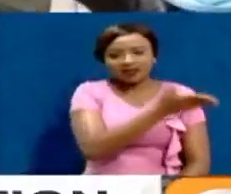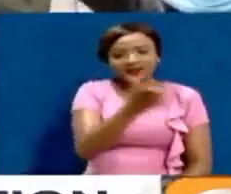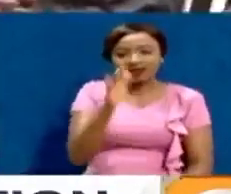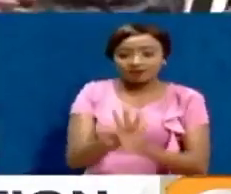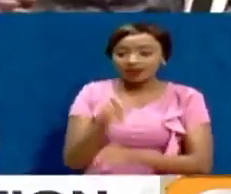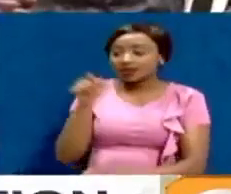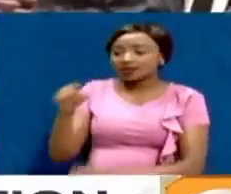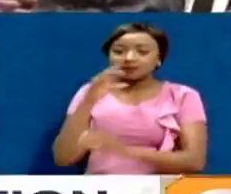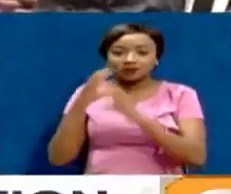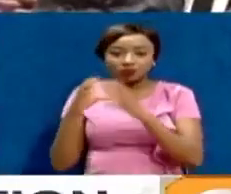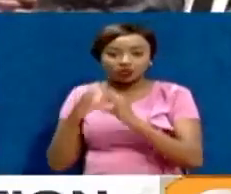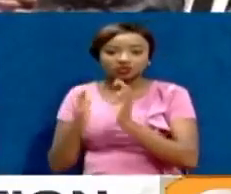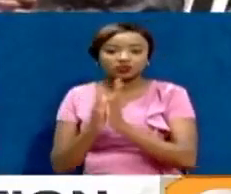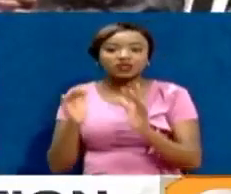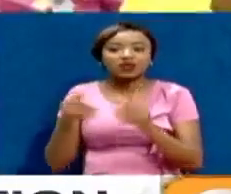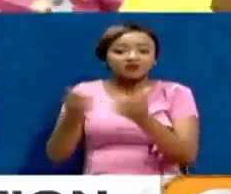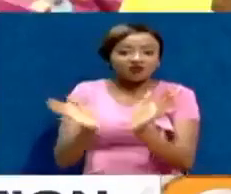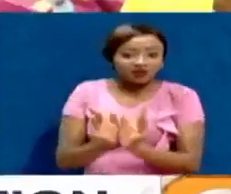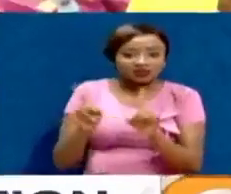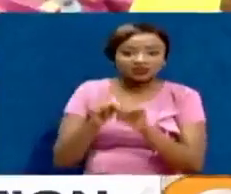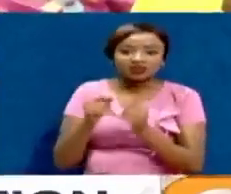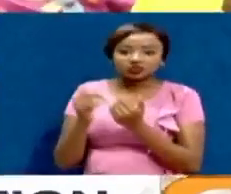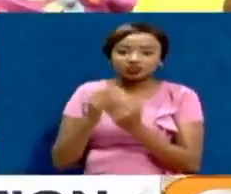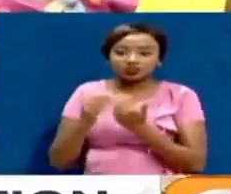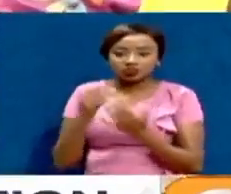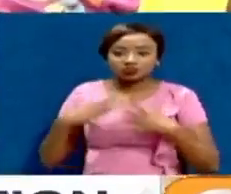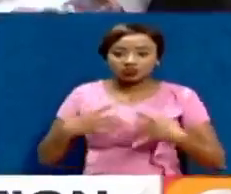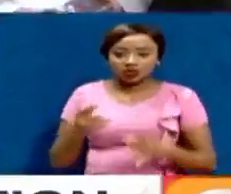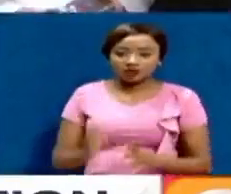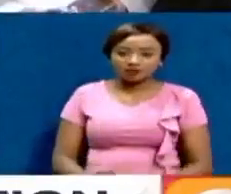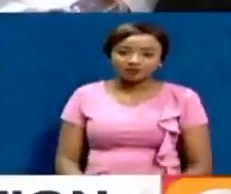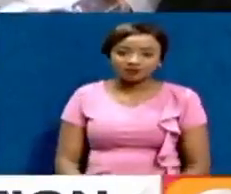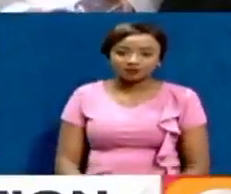meeting with street families and their caregivers.